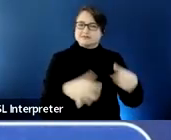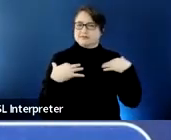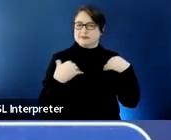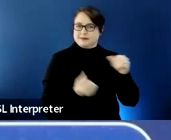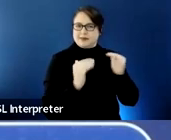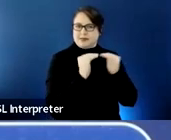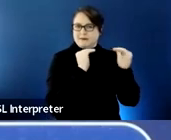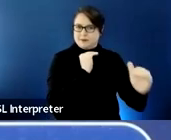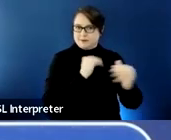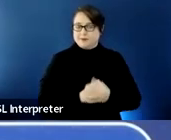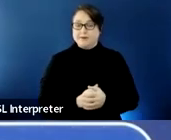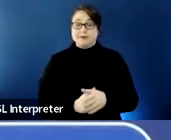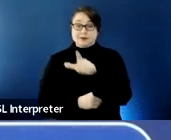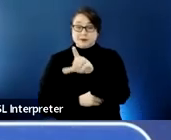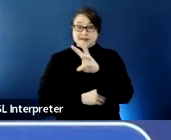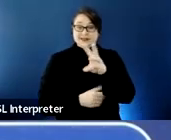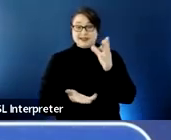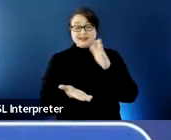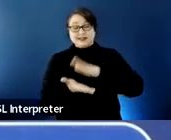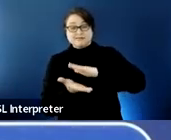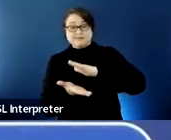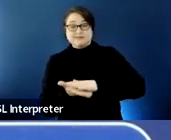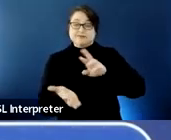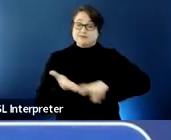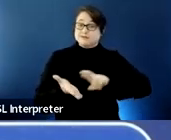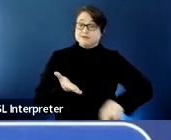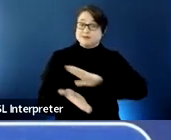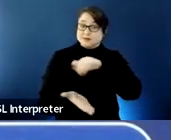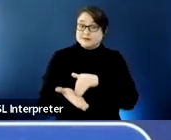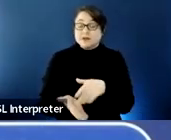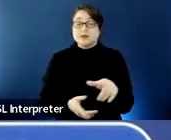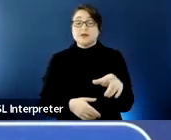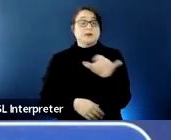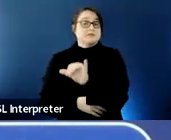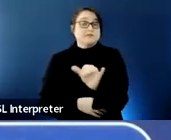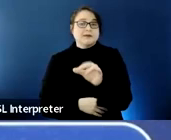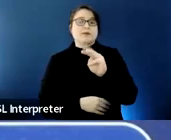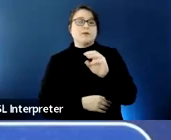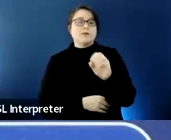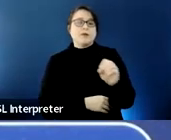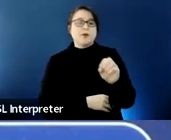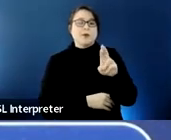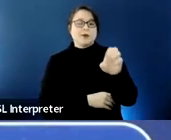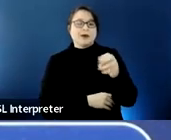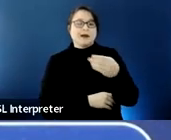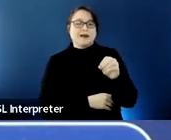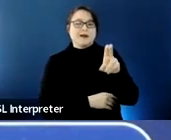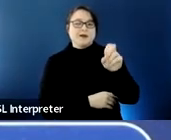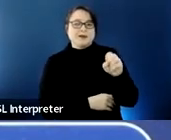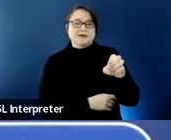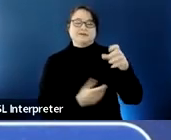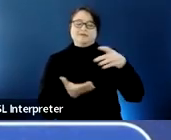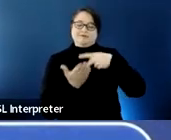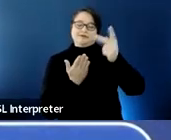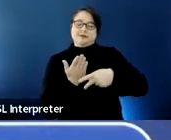26 academic research centers. The Morehouse Center's core research project, Project Take Charge, is a collaborative